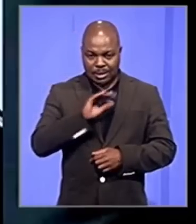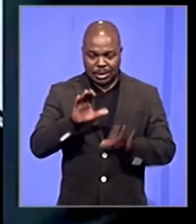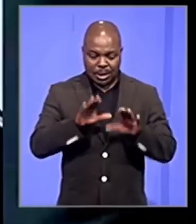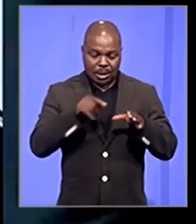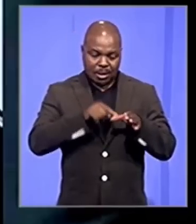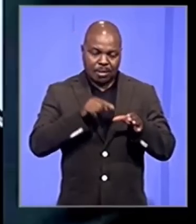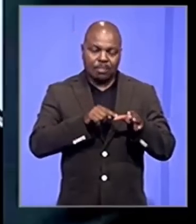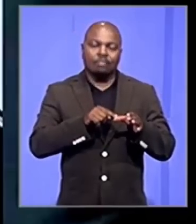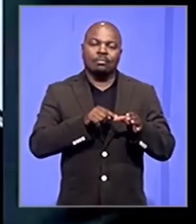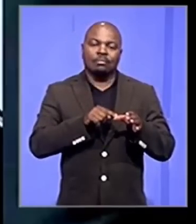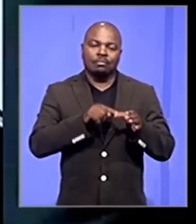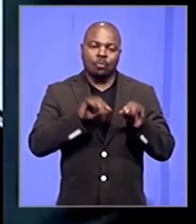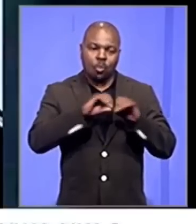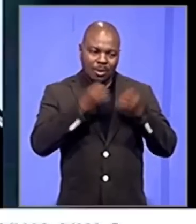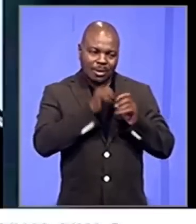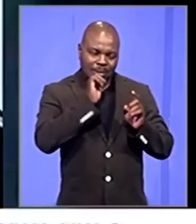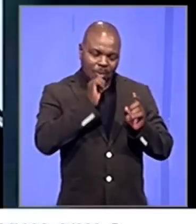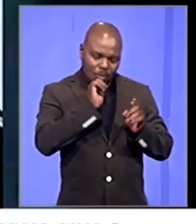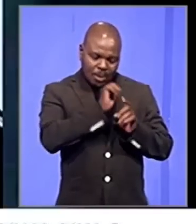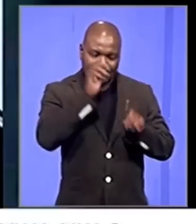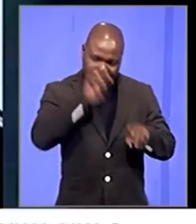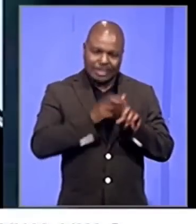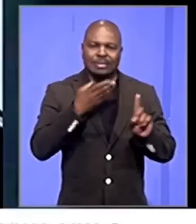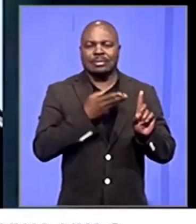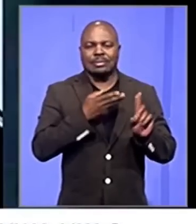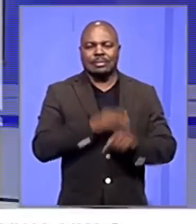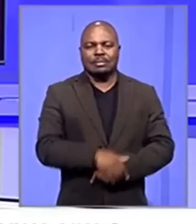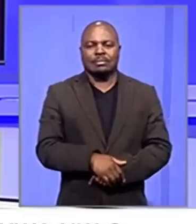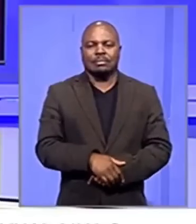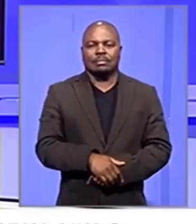Congress, his movement needs him the most.